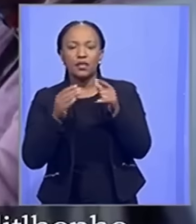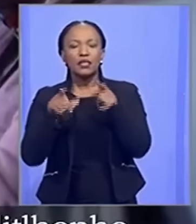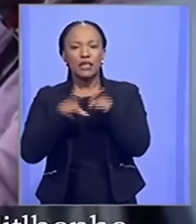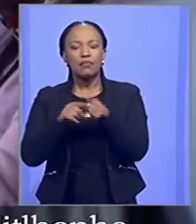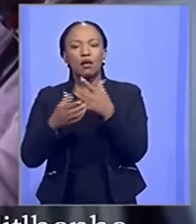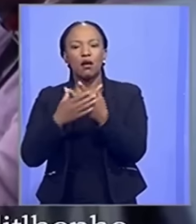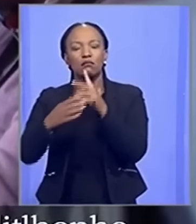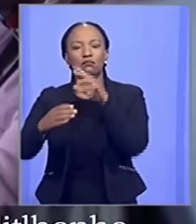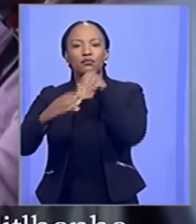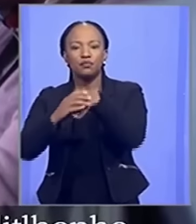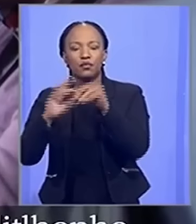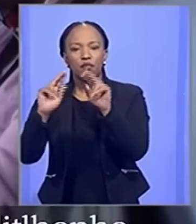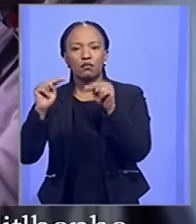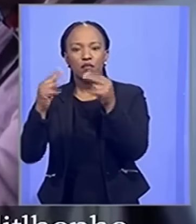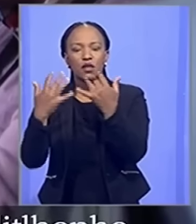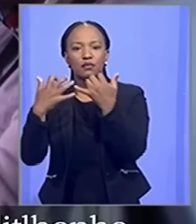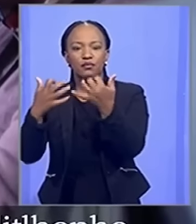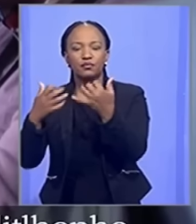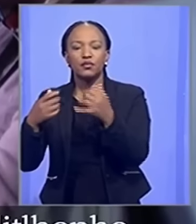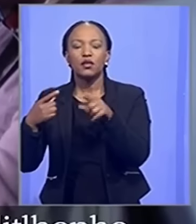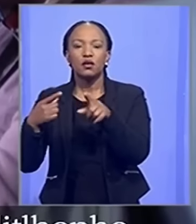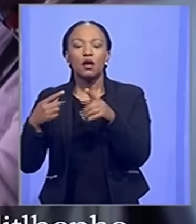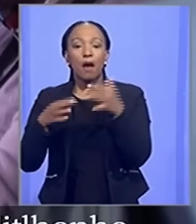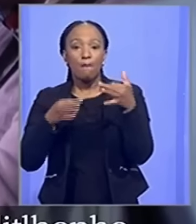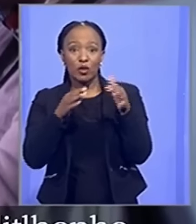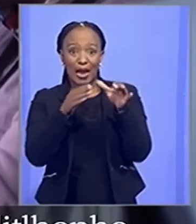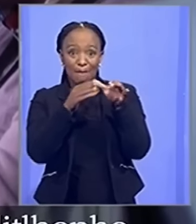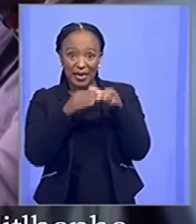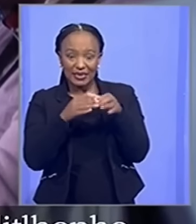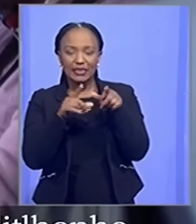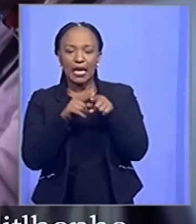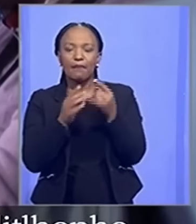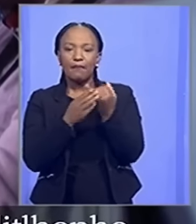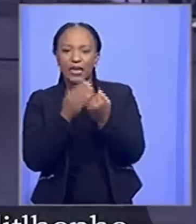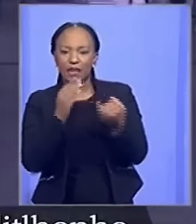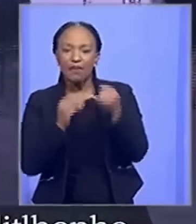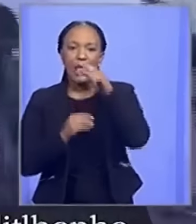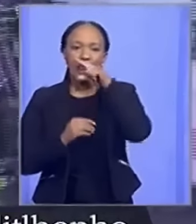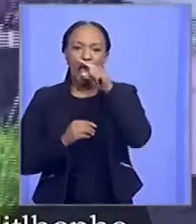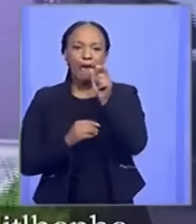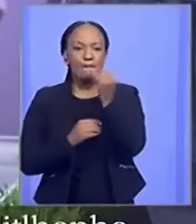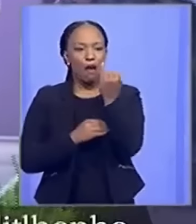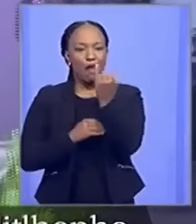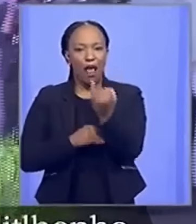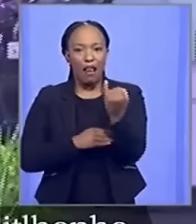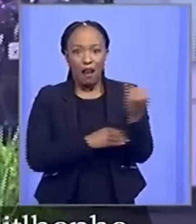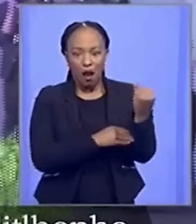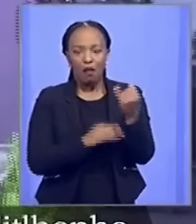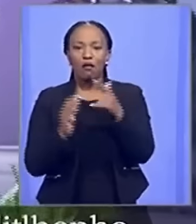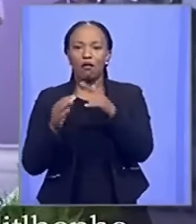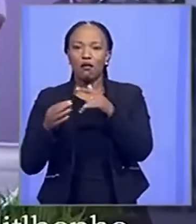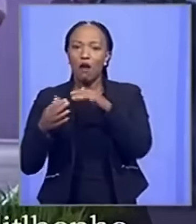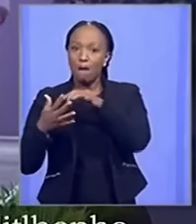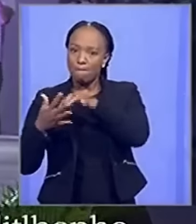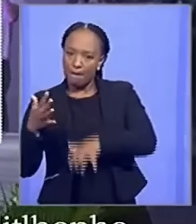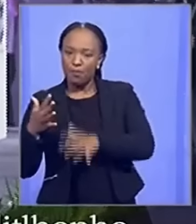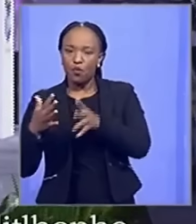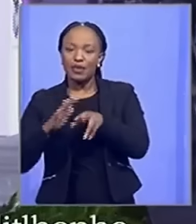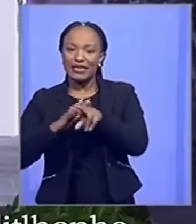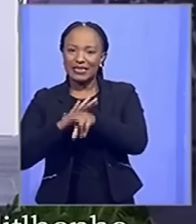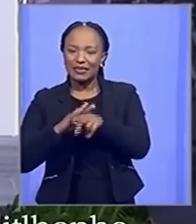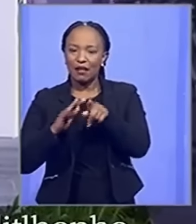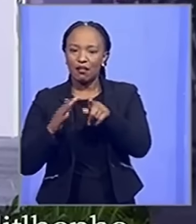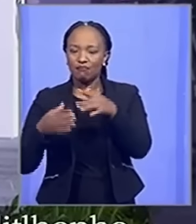Assembly. So e tlabe e le political party ba kopane le di-independent candidates mo regional ballot. Regional ballot di tlabe